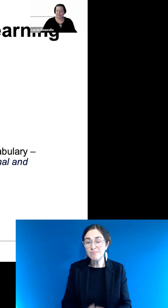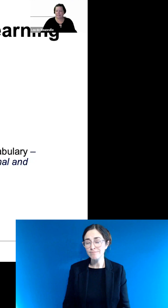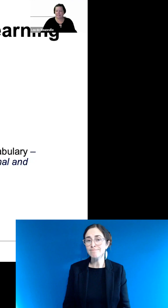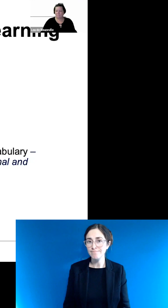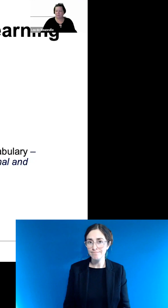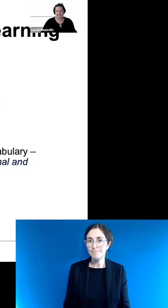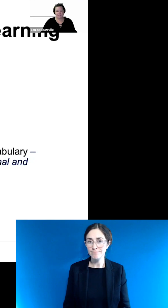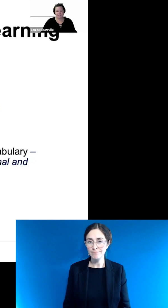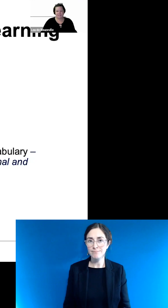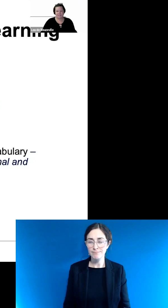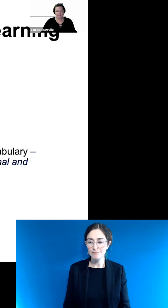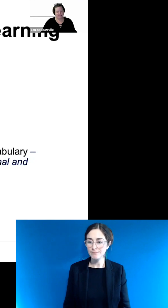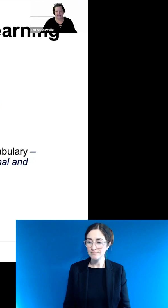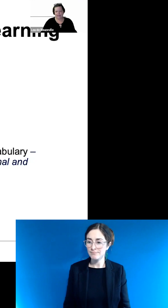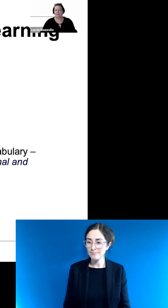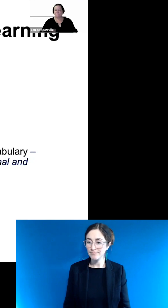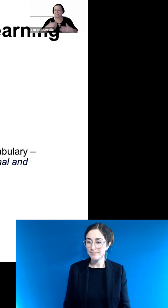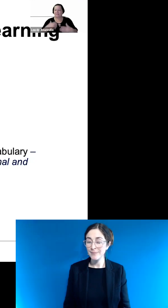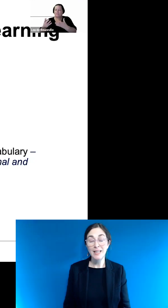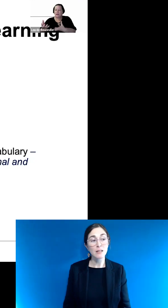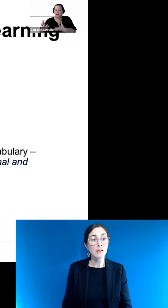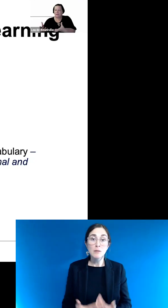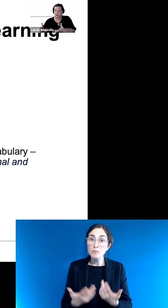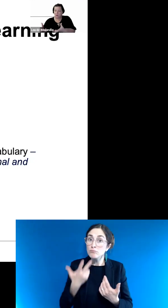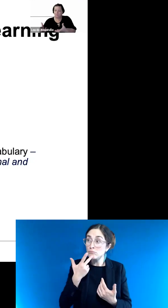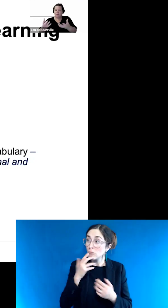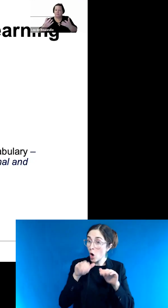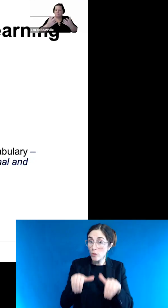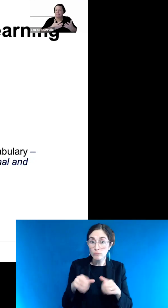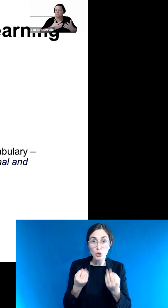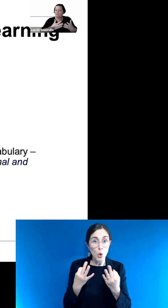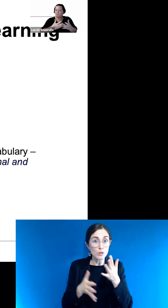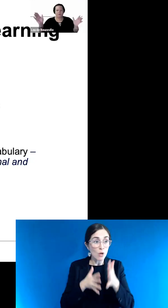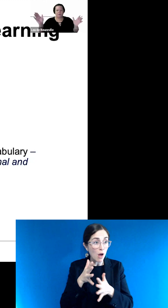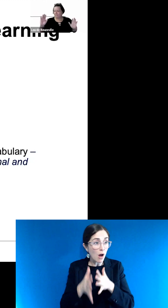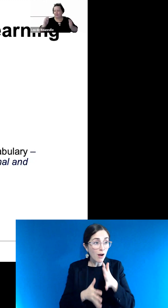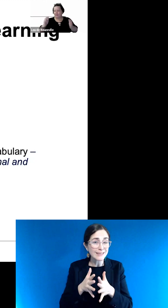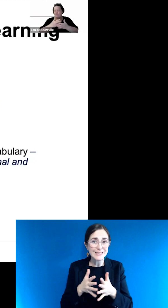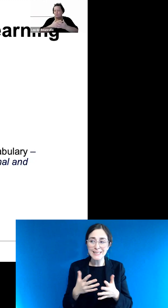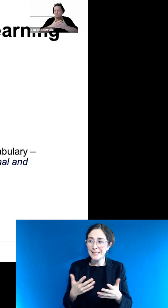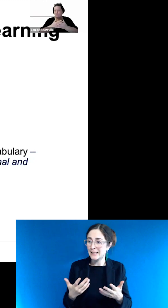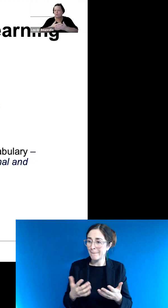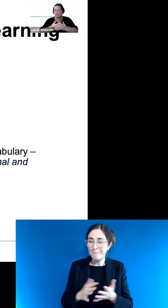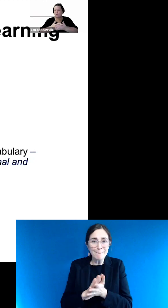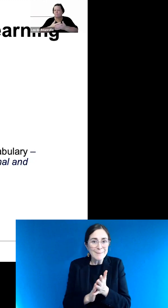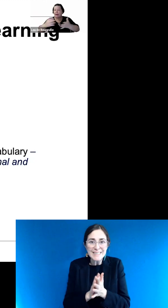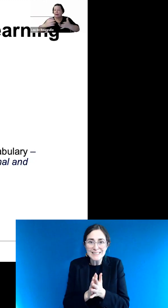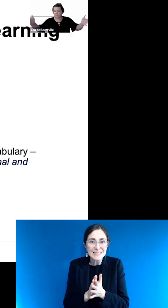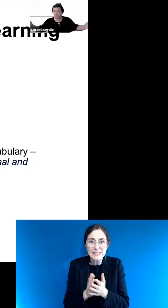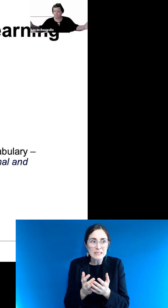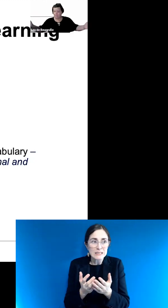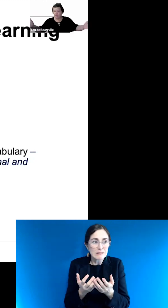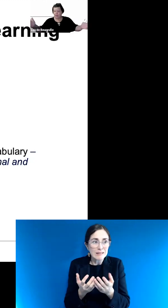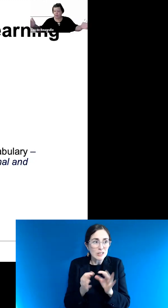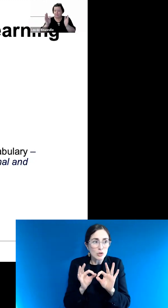For extensive periods of time, again, if there's no signing at home, then the kids really don't have a huge amount